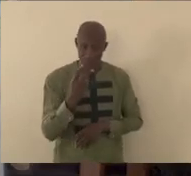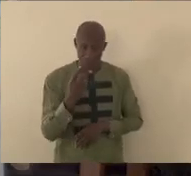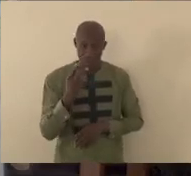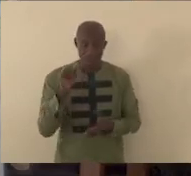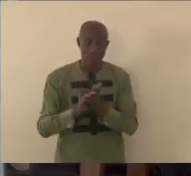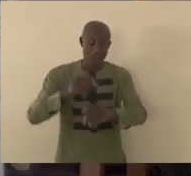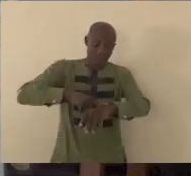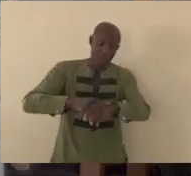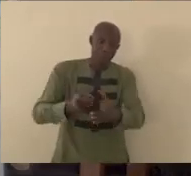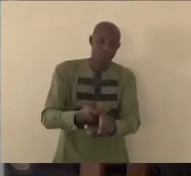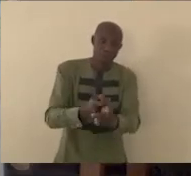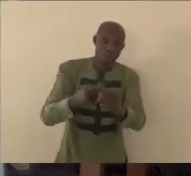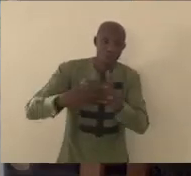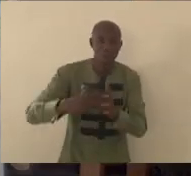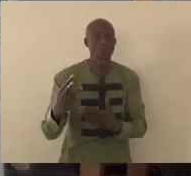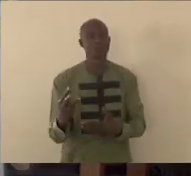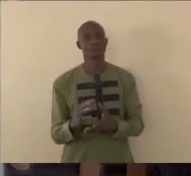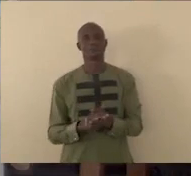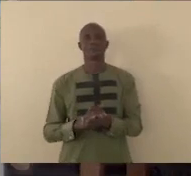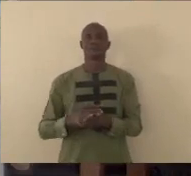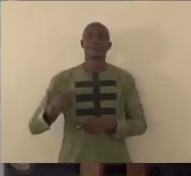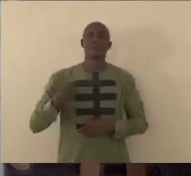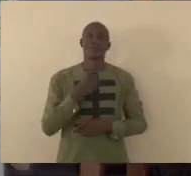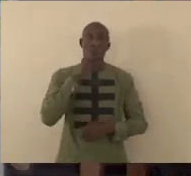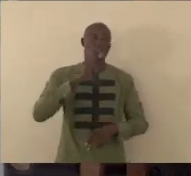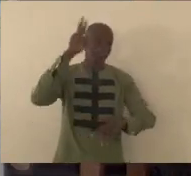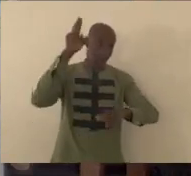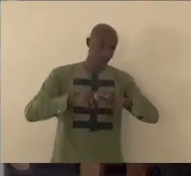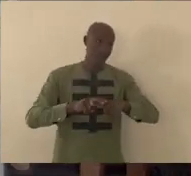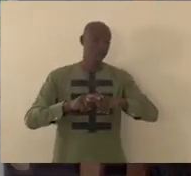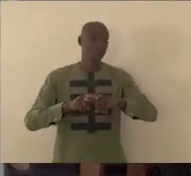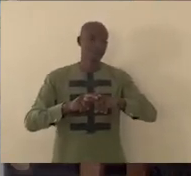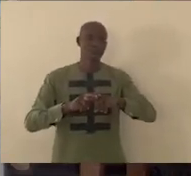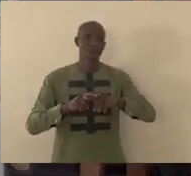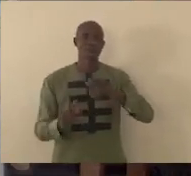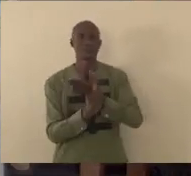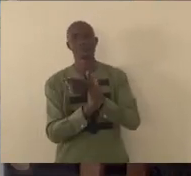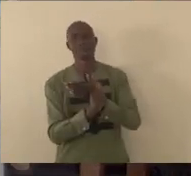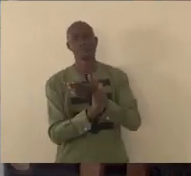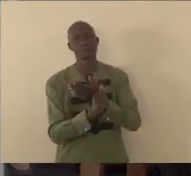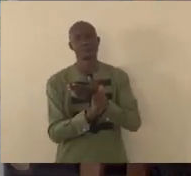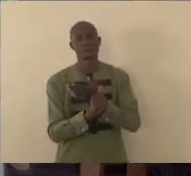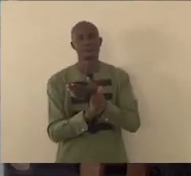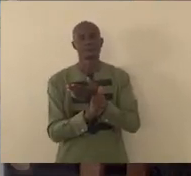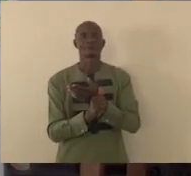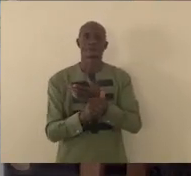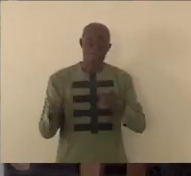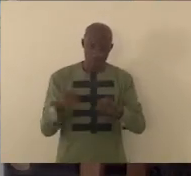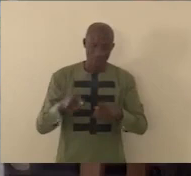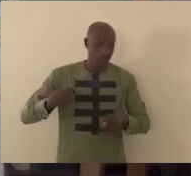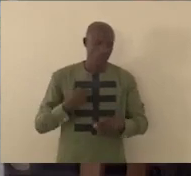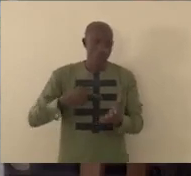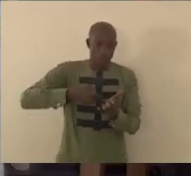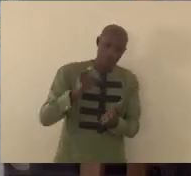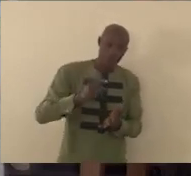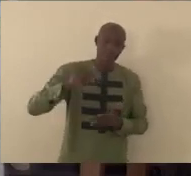time is running out for Nigeria. We are sitting on a keg of gunpowder, on a time bomb. Thus, as we